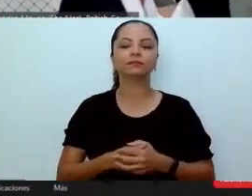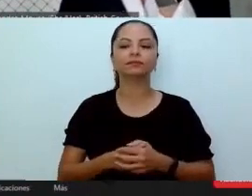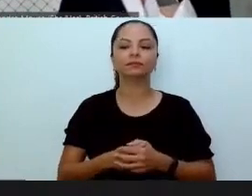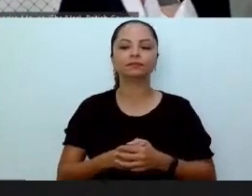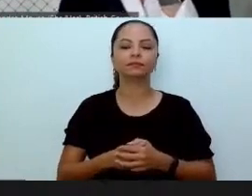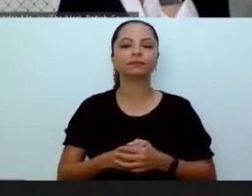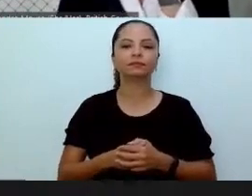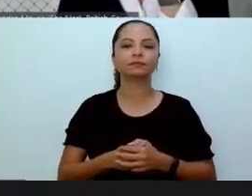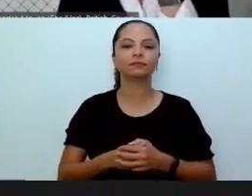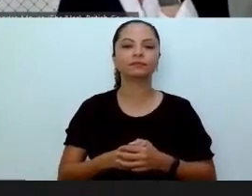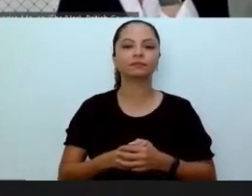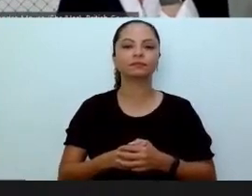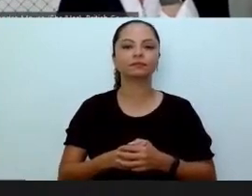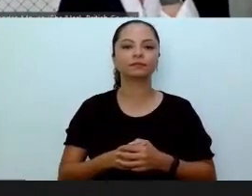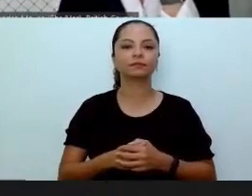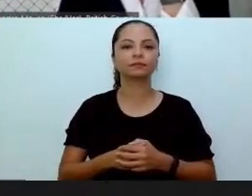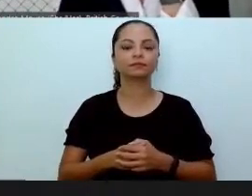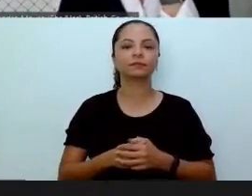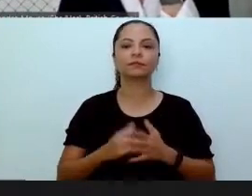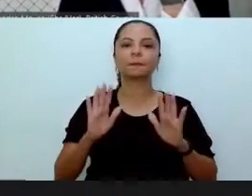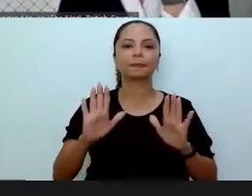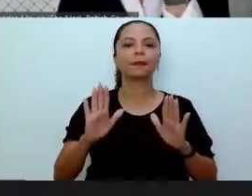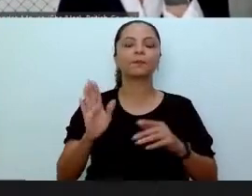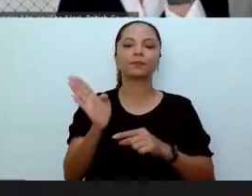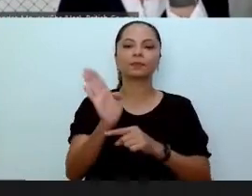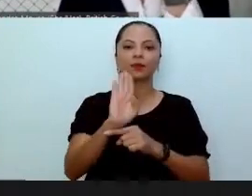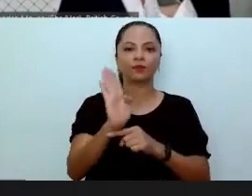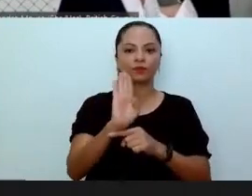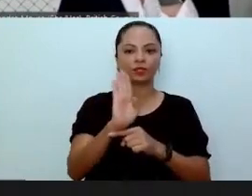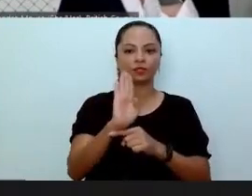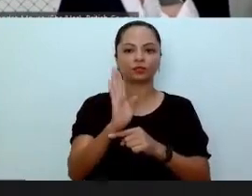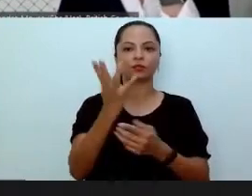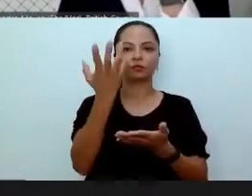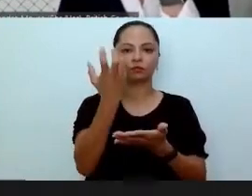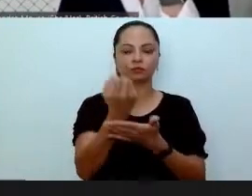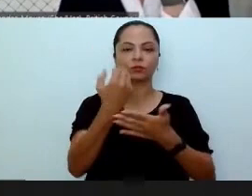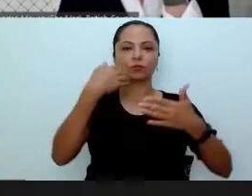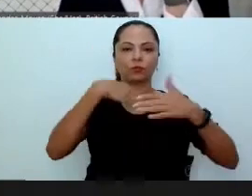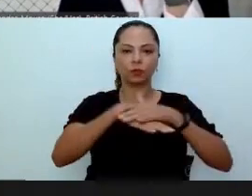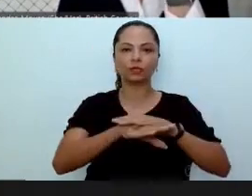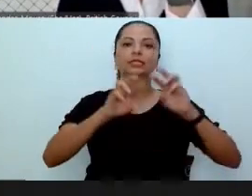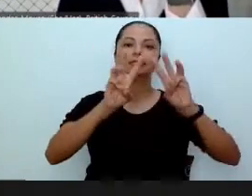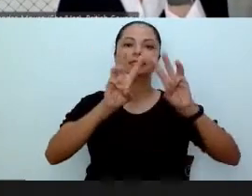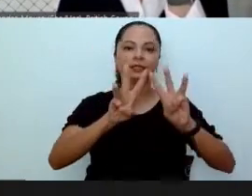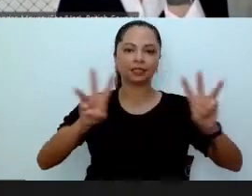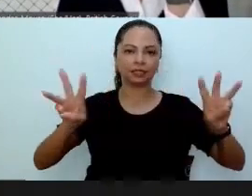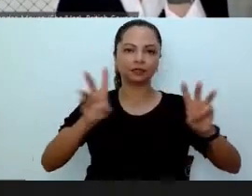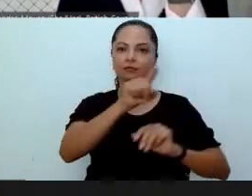this video on the website, but I can go through it here.